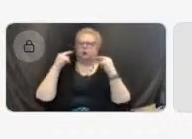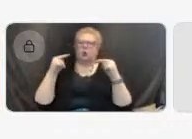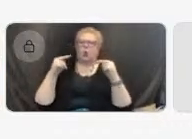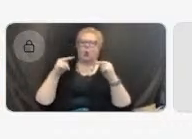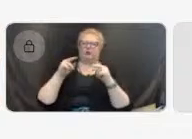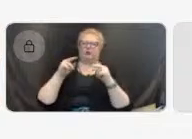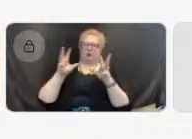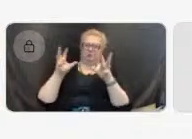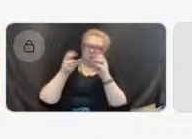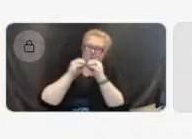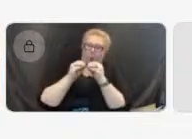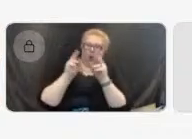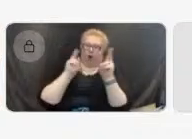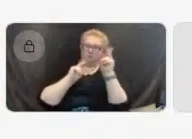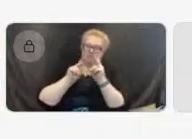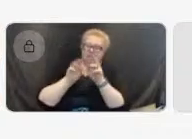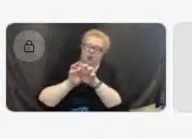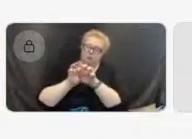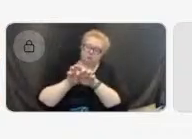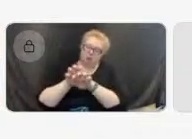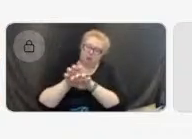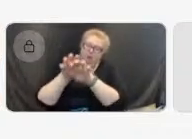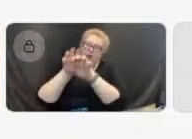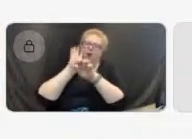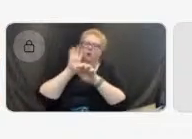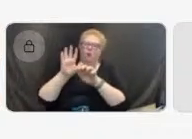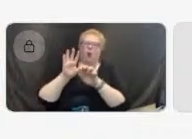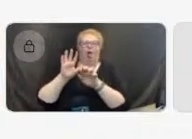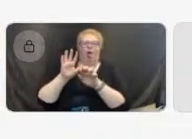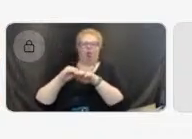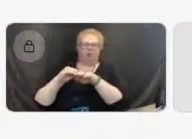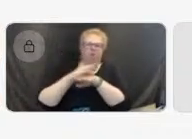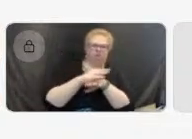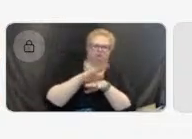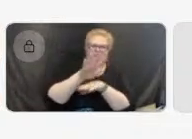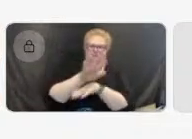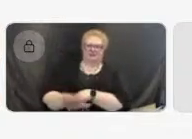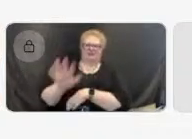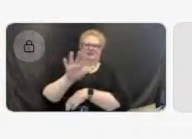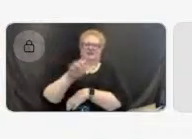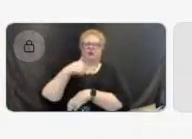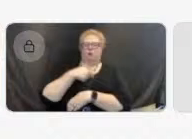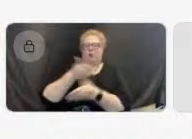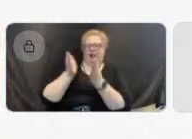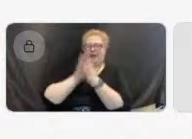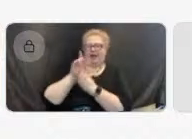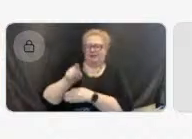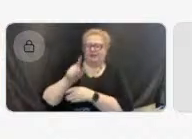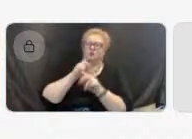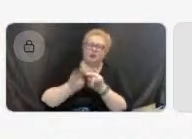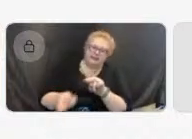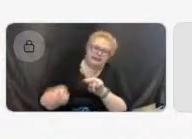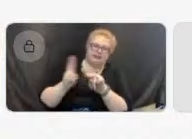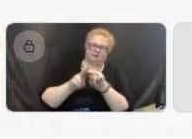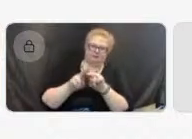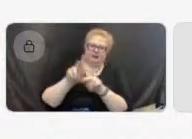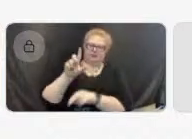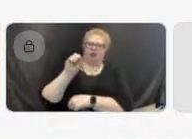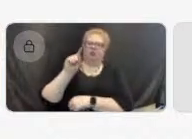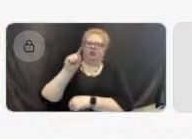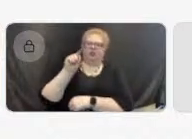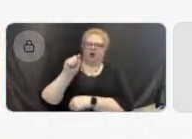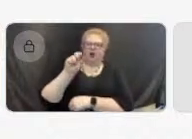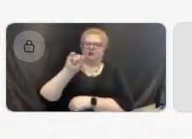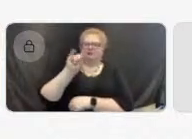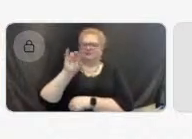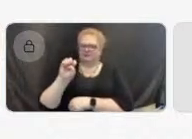drastically affected by this development. And so we've asked them to increase lot size, That's essentially what it's come down